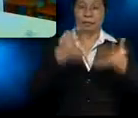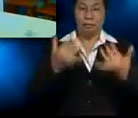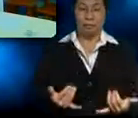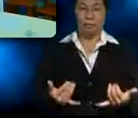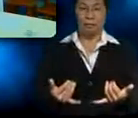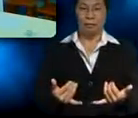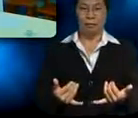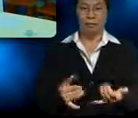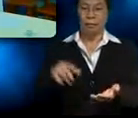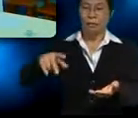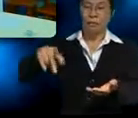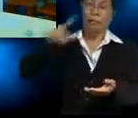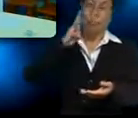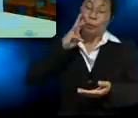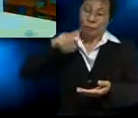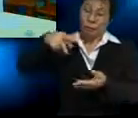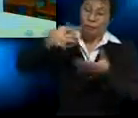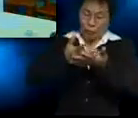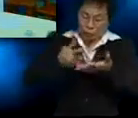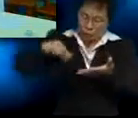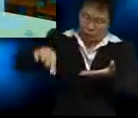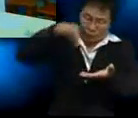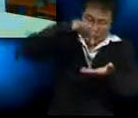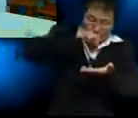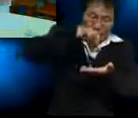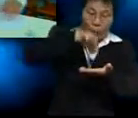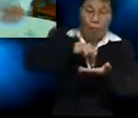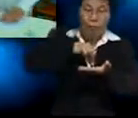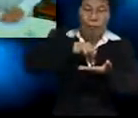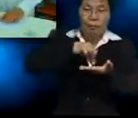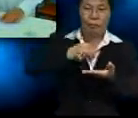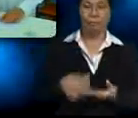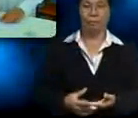Now, put a drop of the filtrate onto a glass slide.